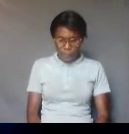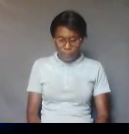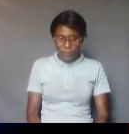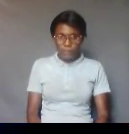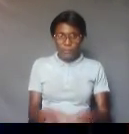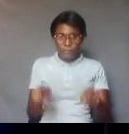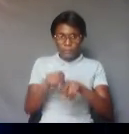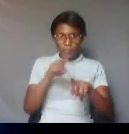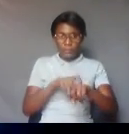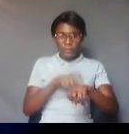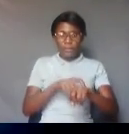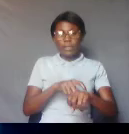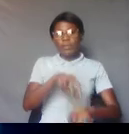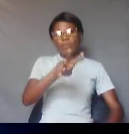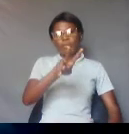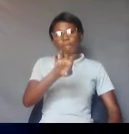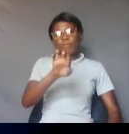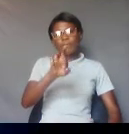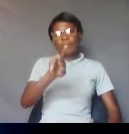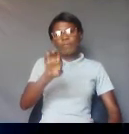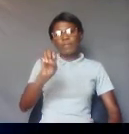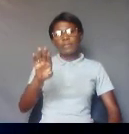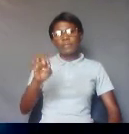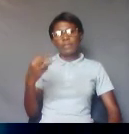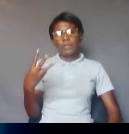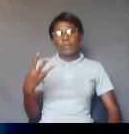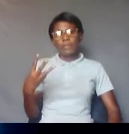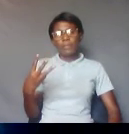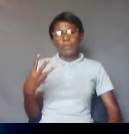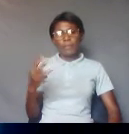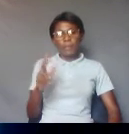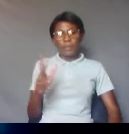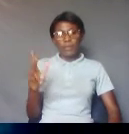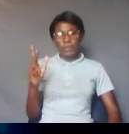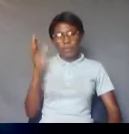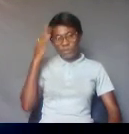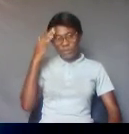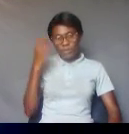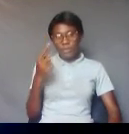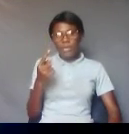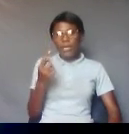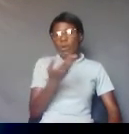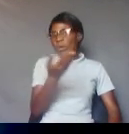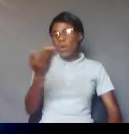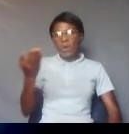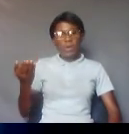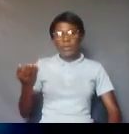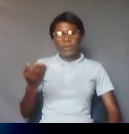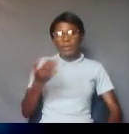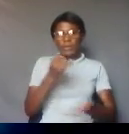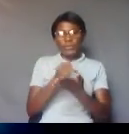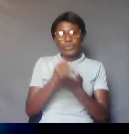nobody has actually sinned. Between the two, nobody has sinned. This is just how this person is born, and making